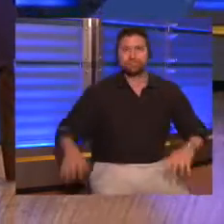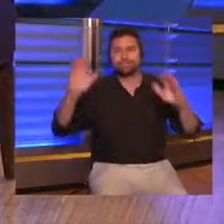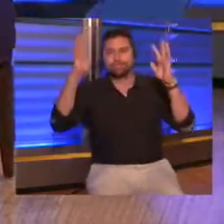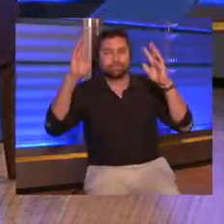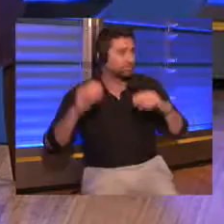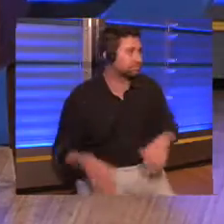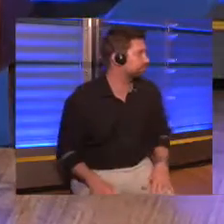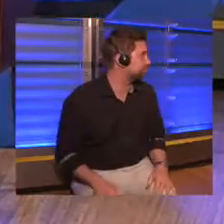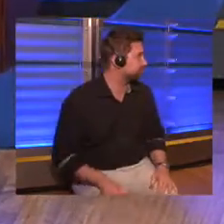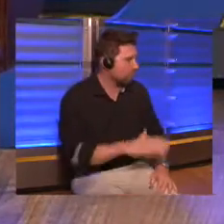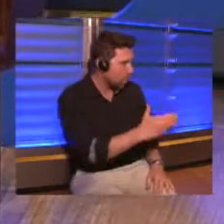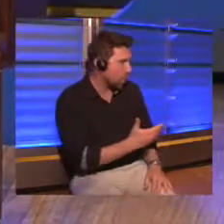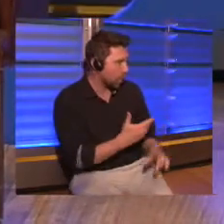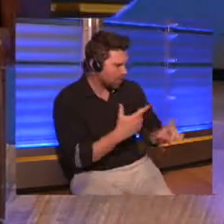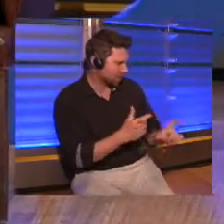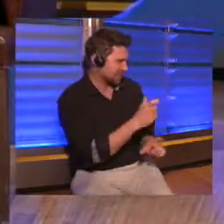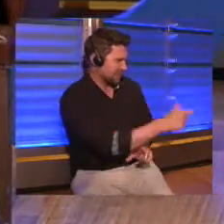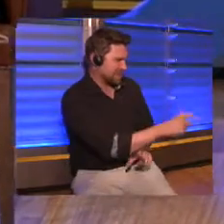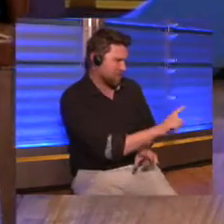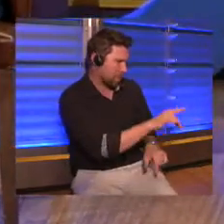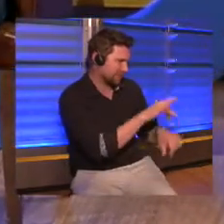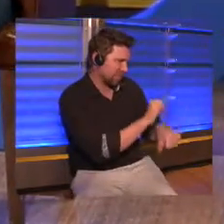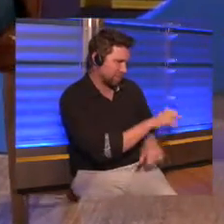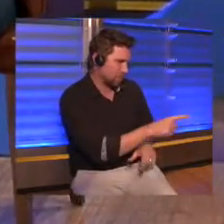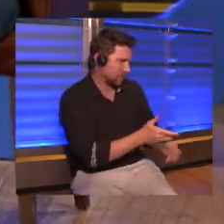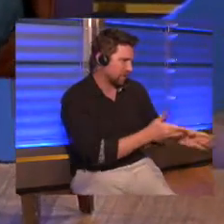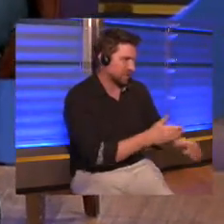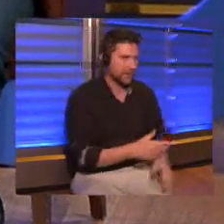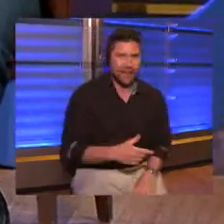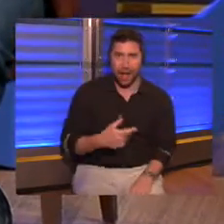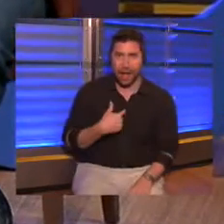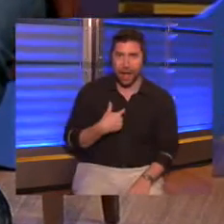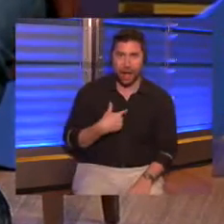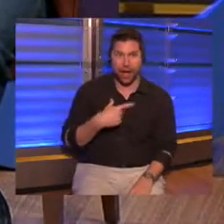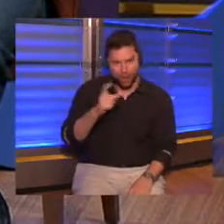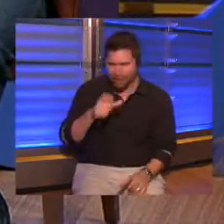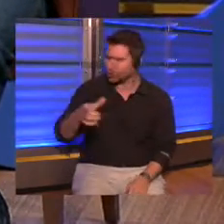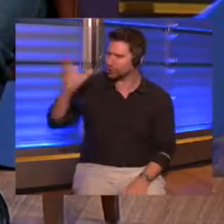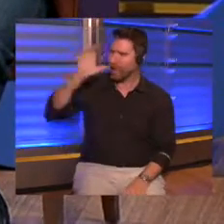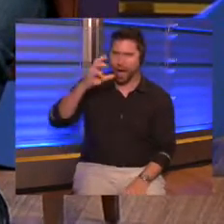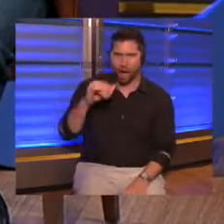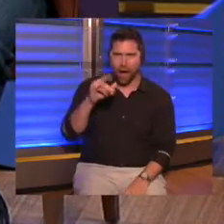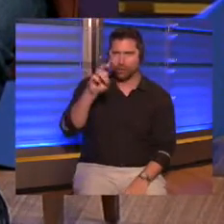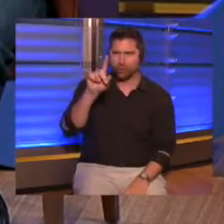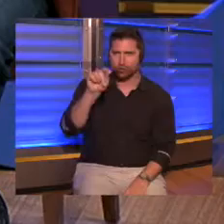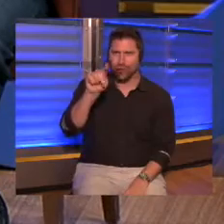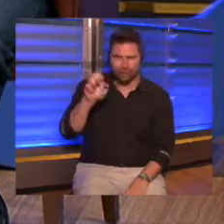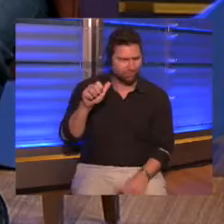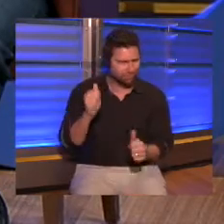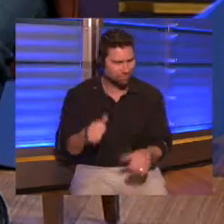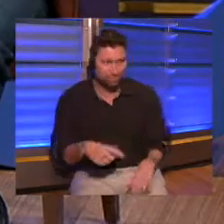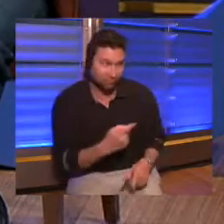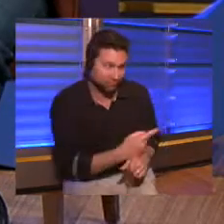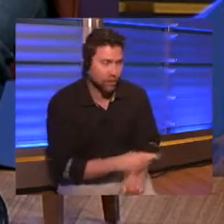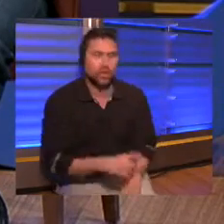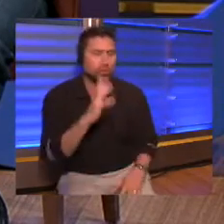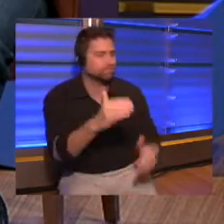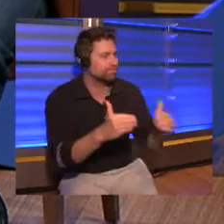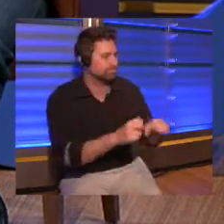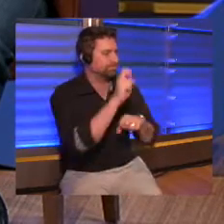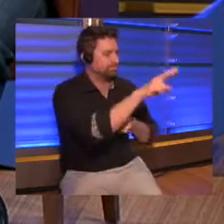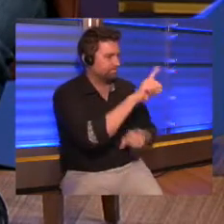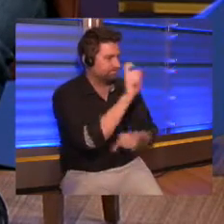Welcome. Why don't you have this one? Nobody's It's touched full. that one. Good, yeah. Yeah, that one. It was a little Hydrate. empty, You got to yes, hydrate. Got to hydrate. So let's get right into the